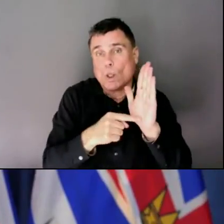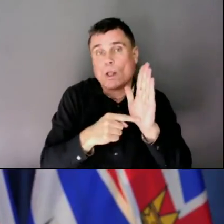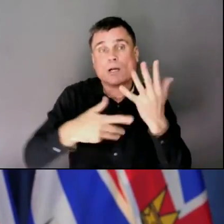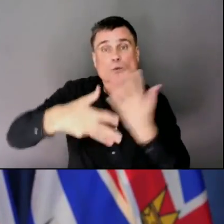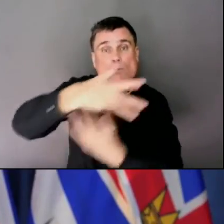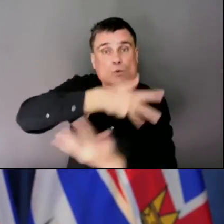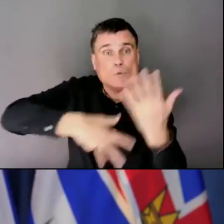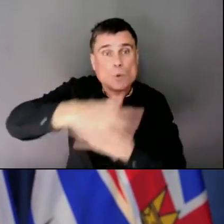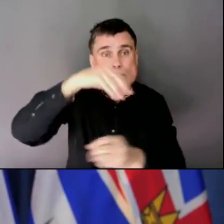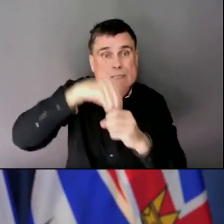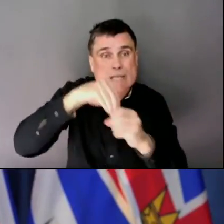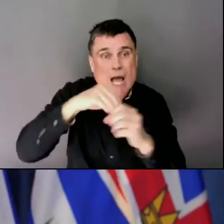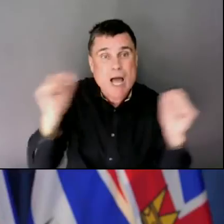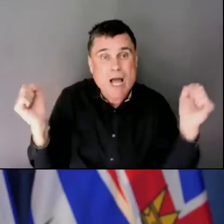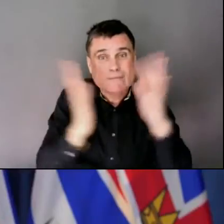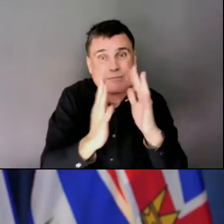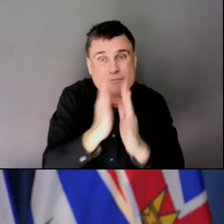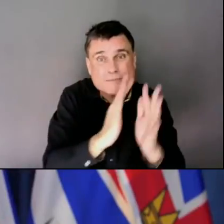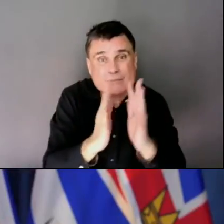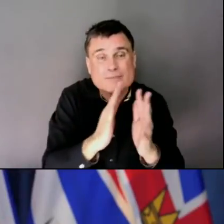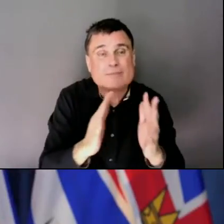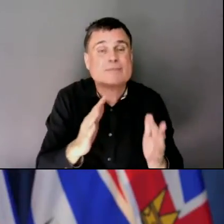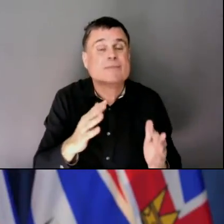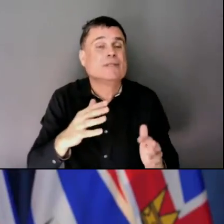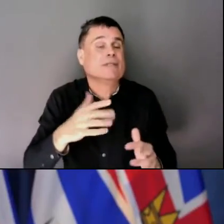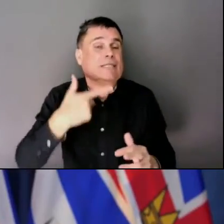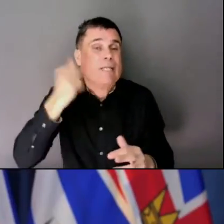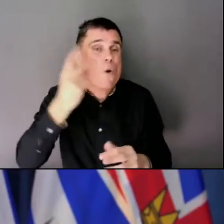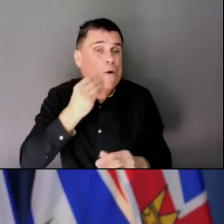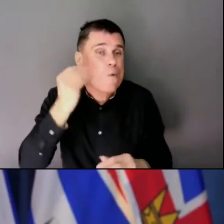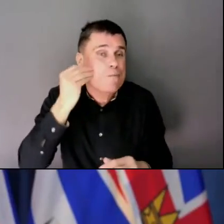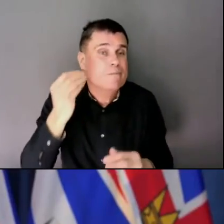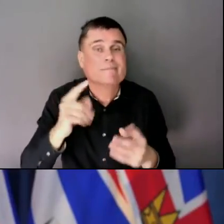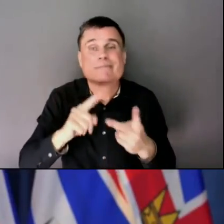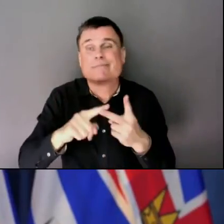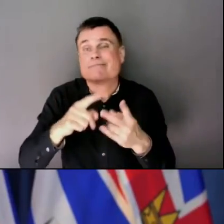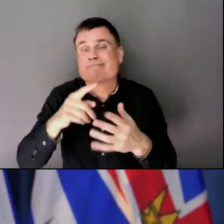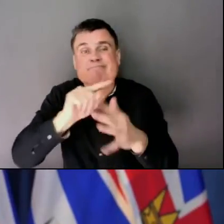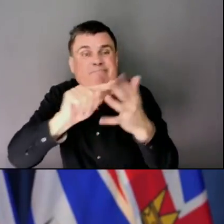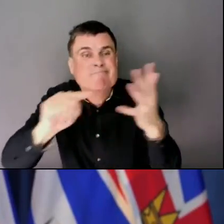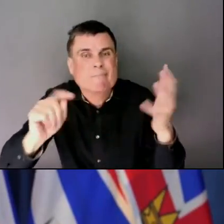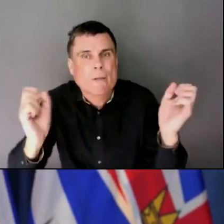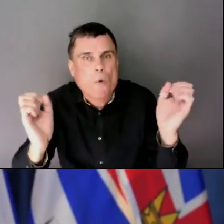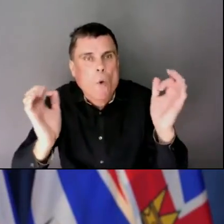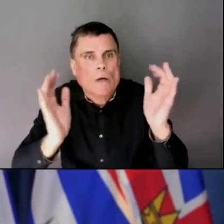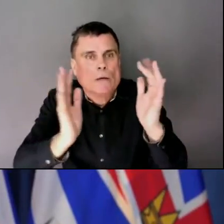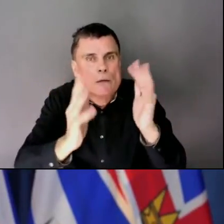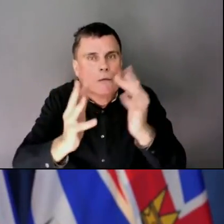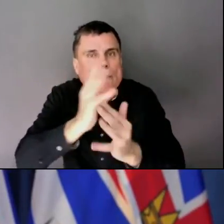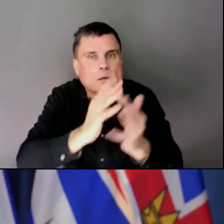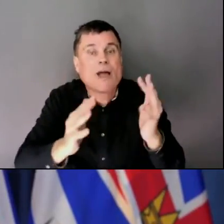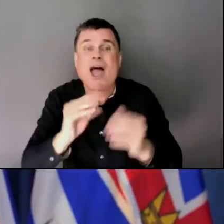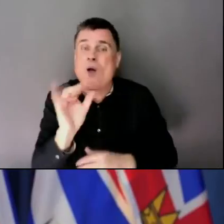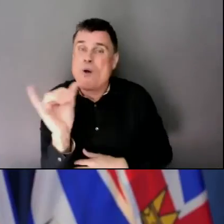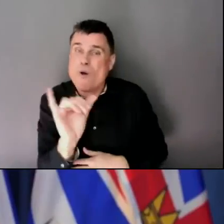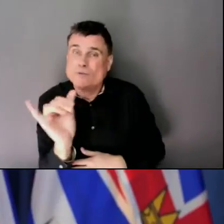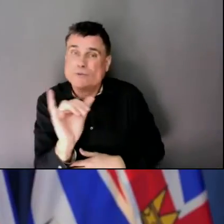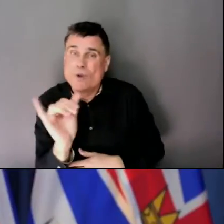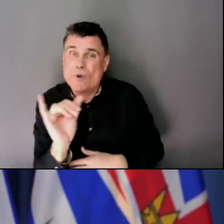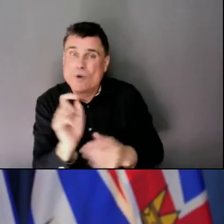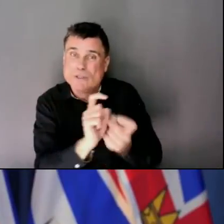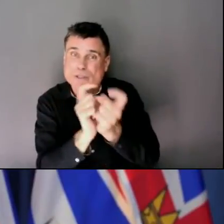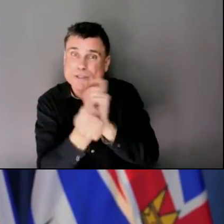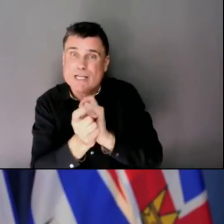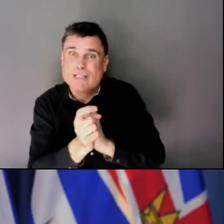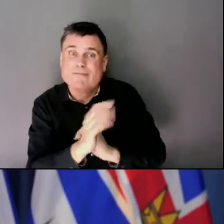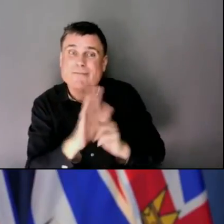homes to allow more activity within the care home on a normal day, and in addition to that, changes with respect to visitation,